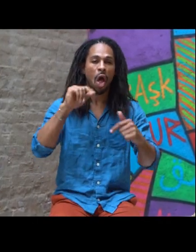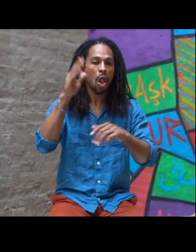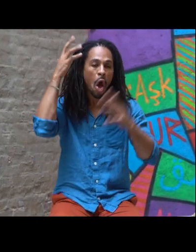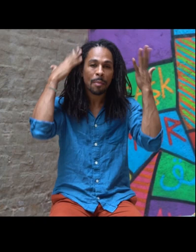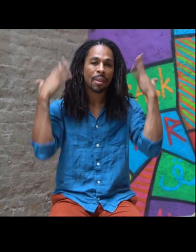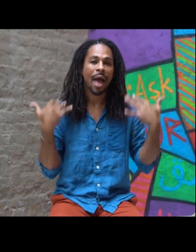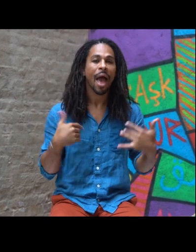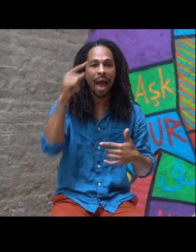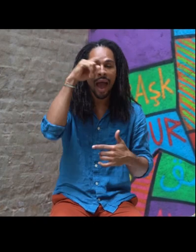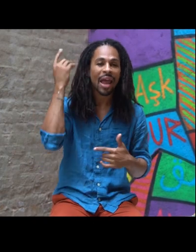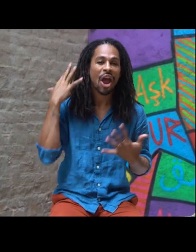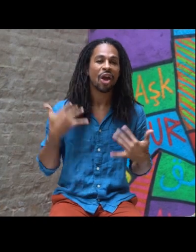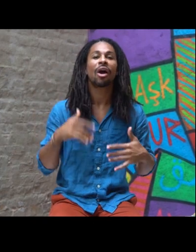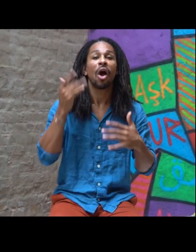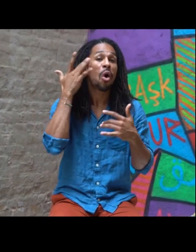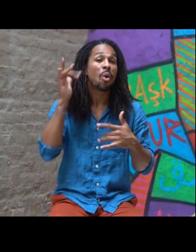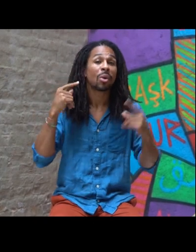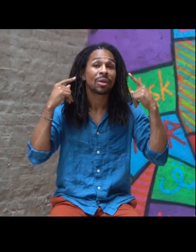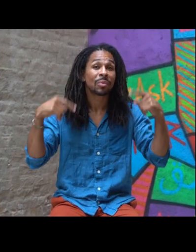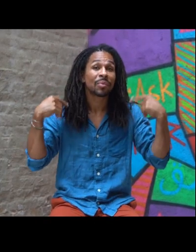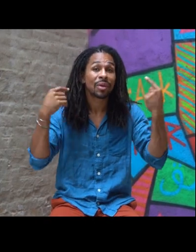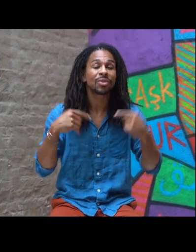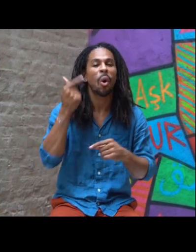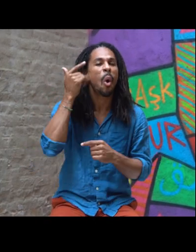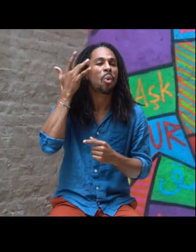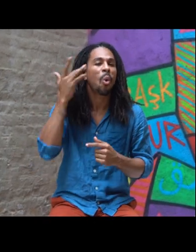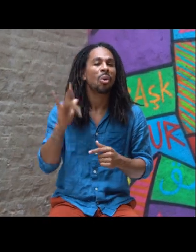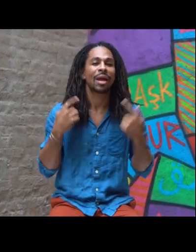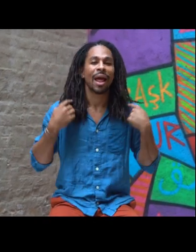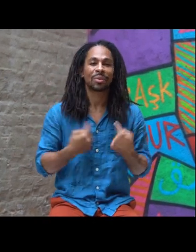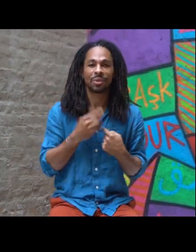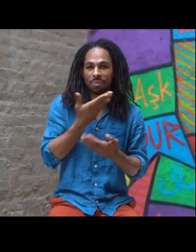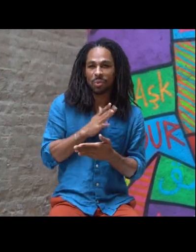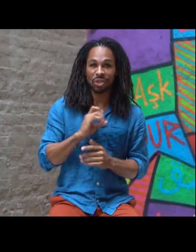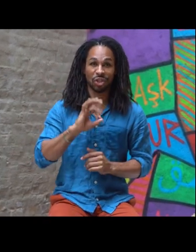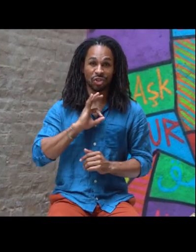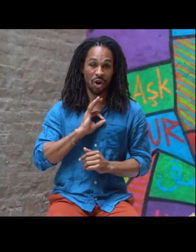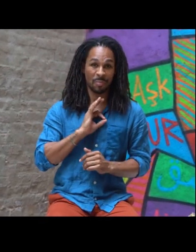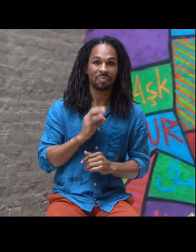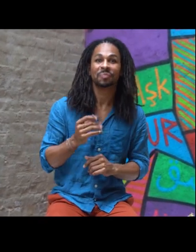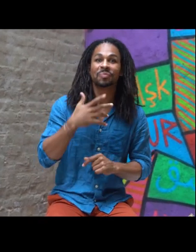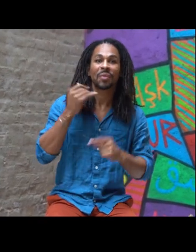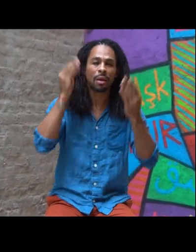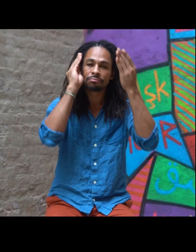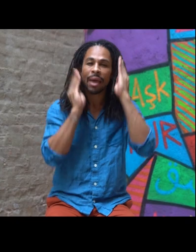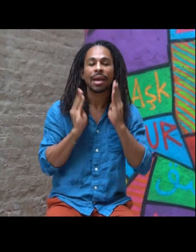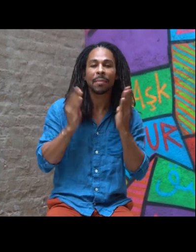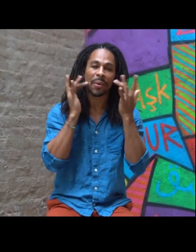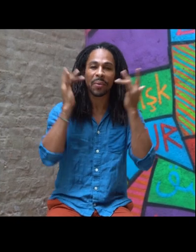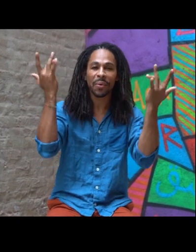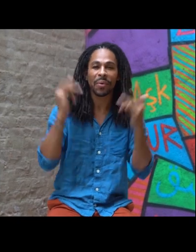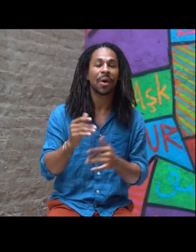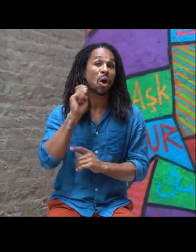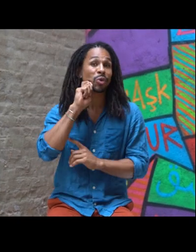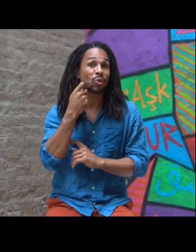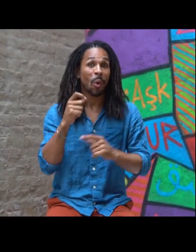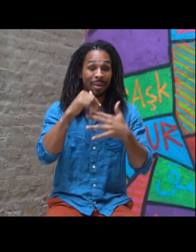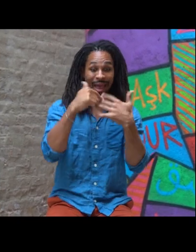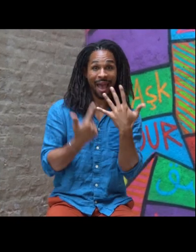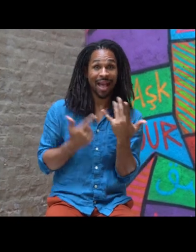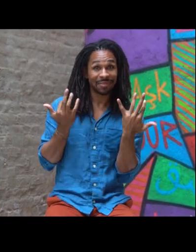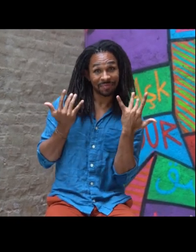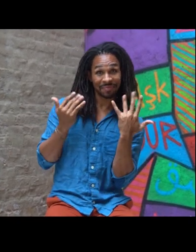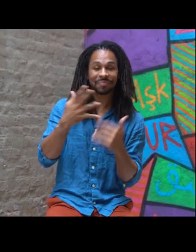wavy hair, golden hoop earrings, a golden necklace with a music charm, fully done nice makeup, dope nails,